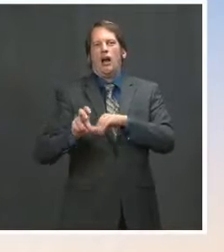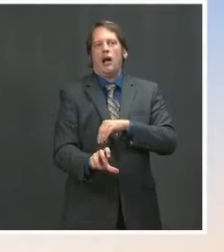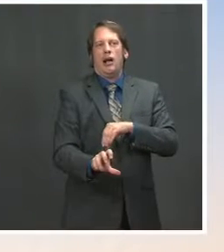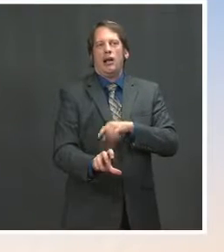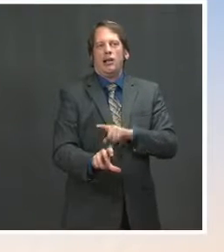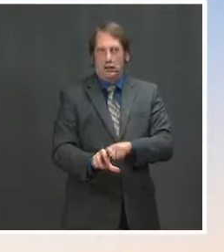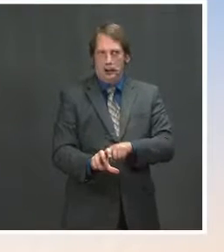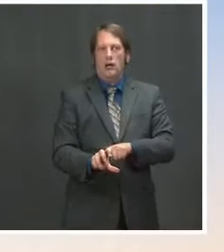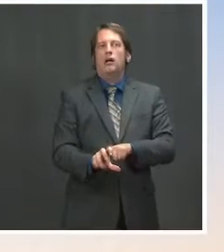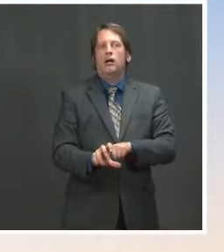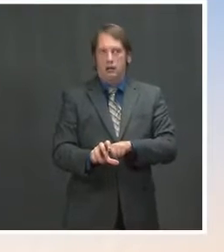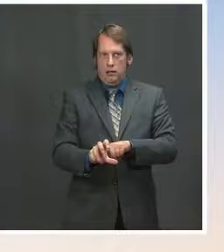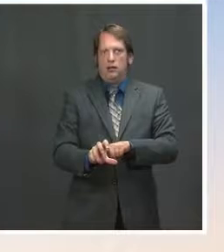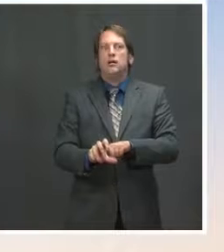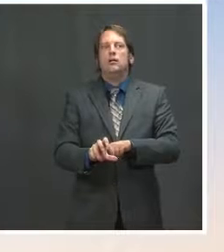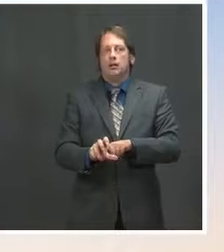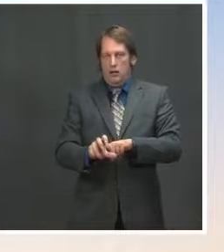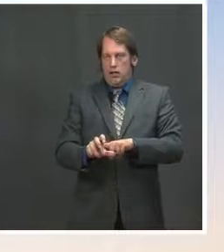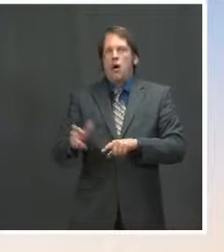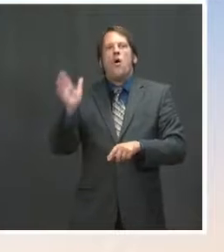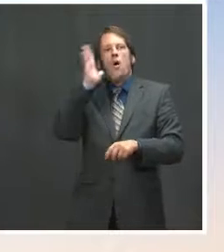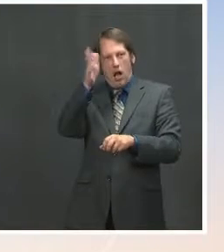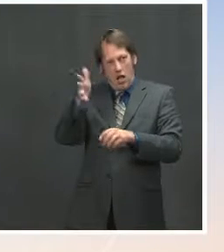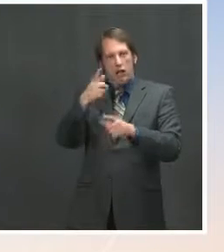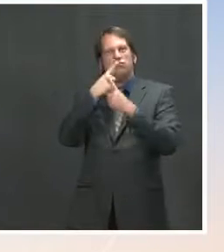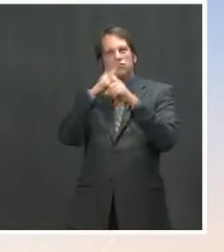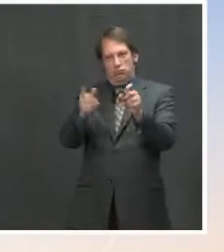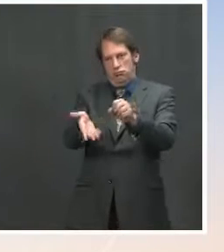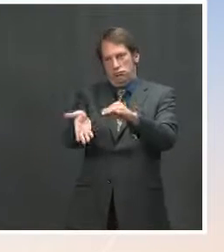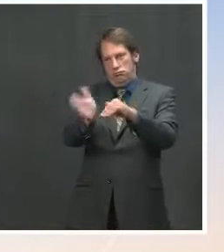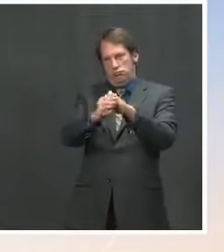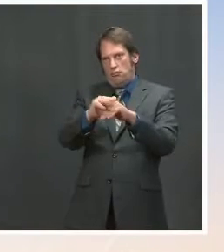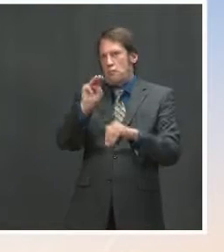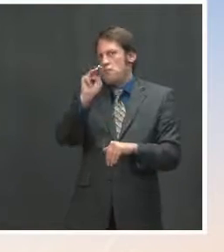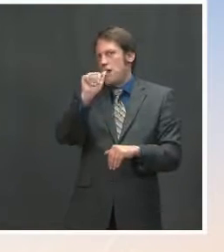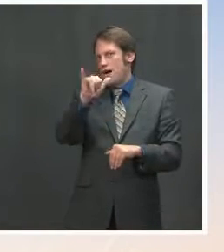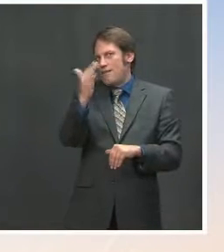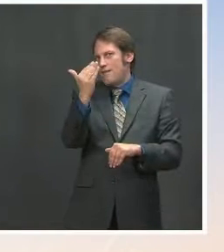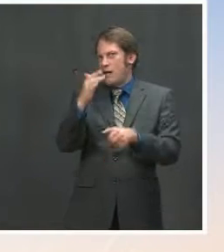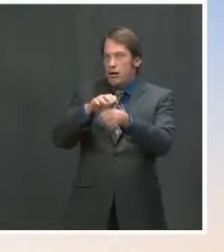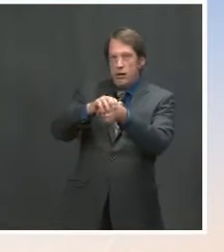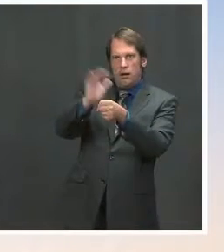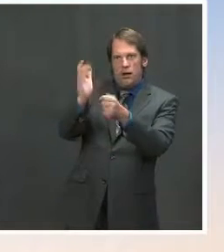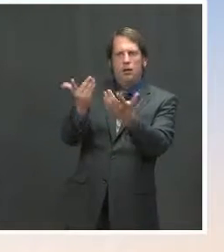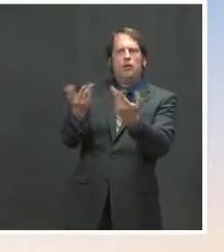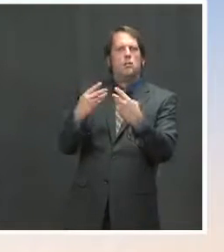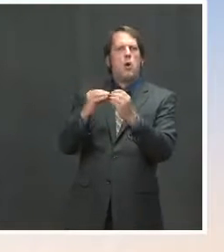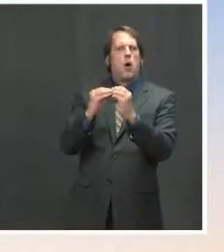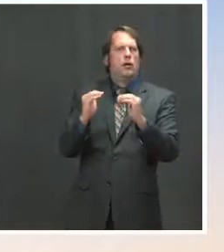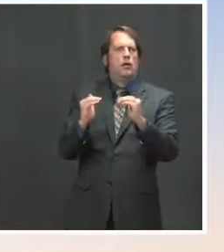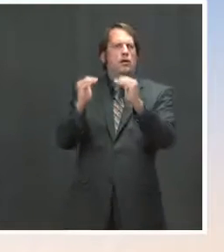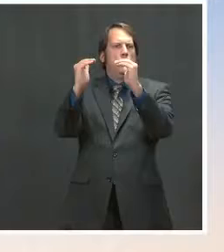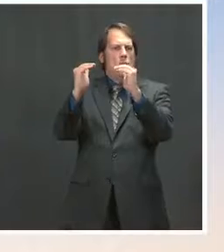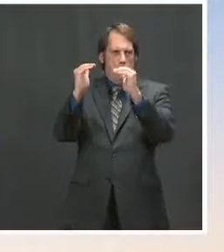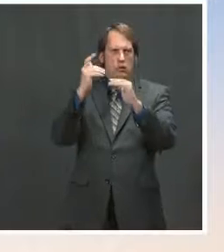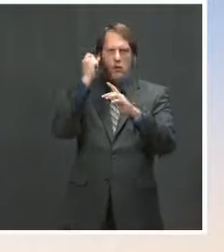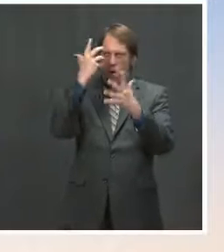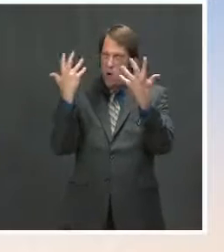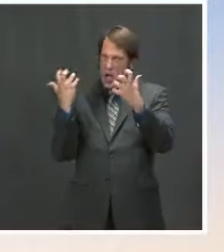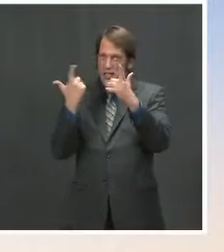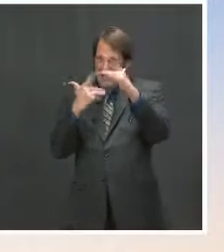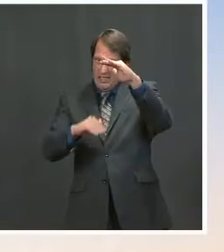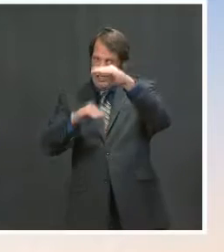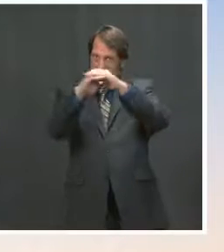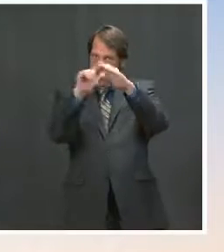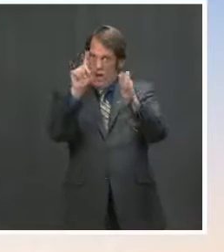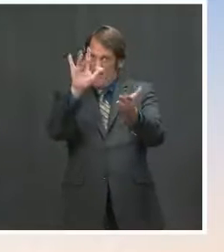over the course in advance of May 15th. So he would absolutely like to get to that goal and get reach that objective. But we also want to